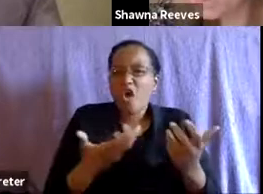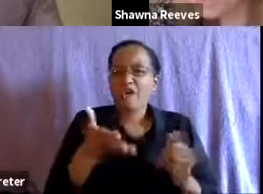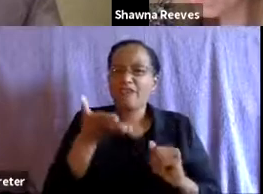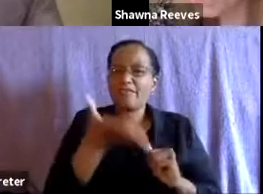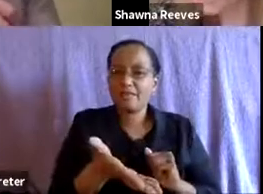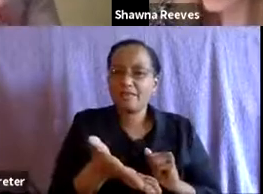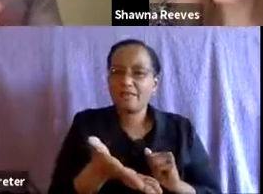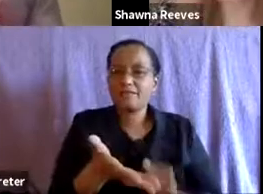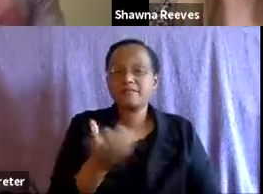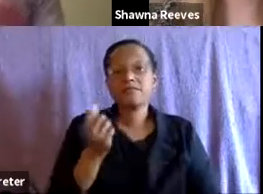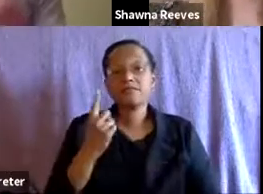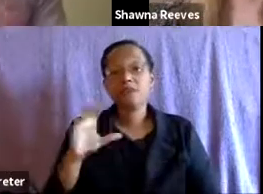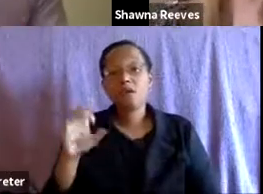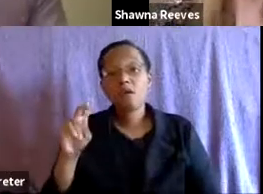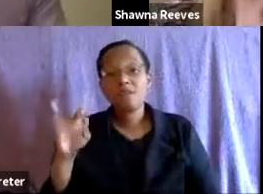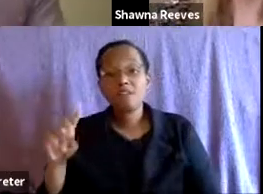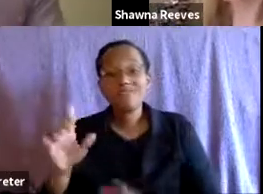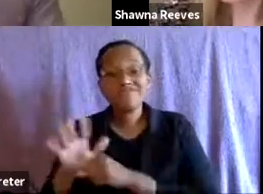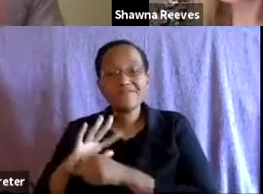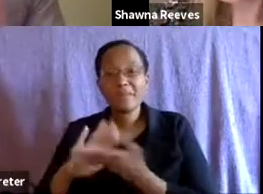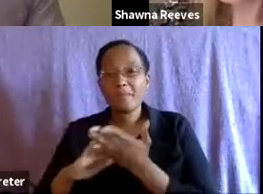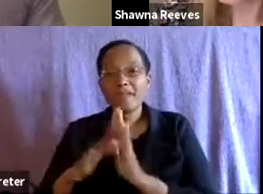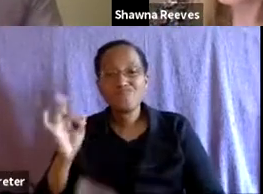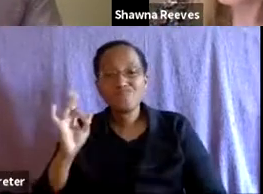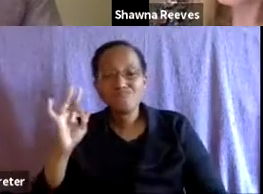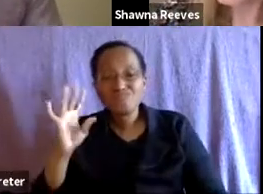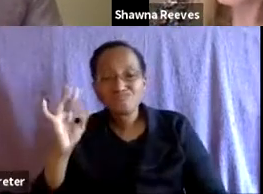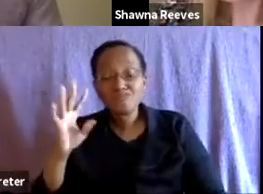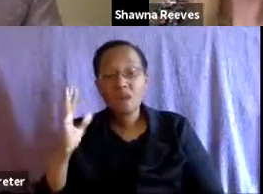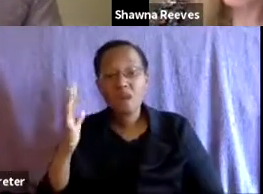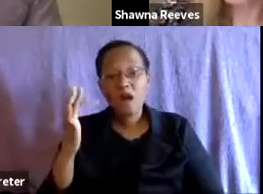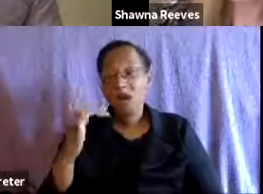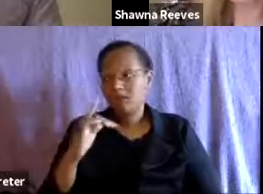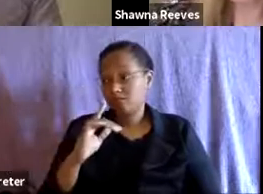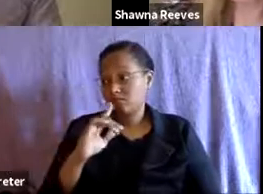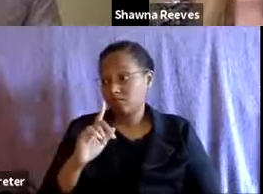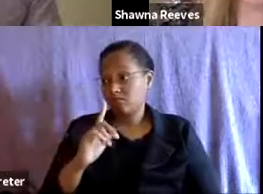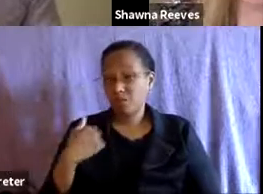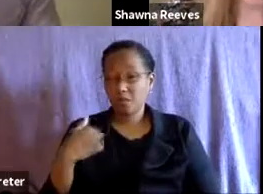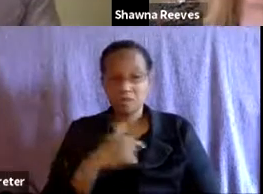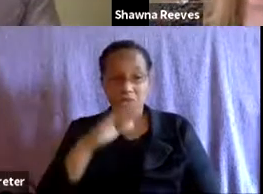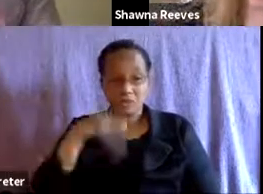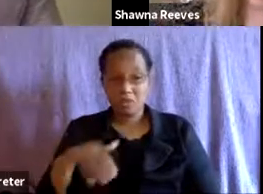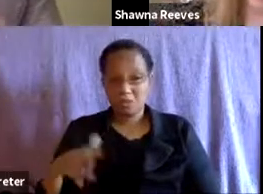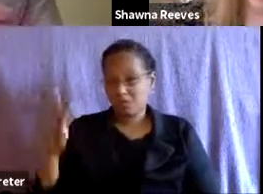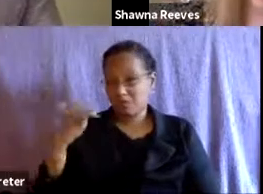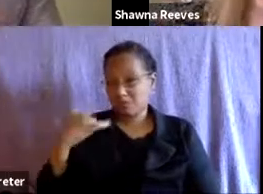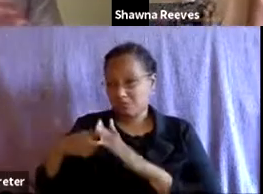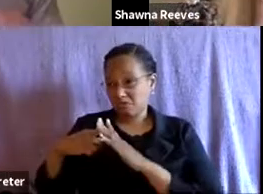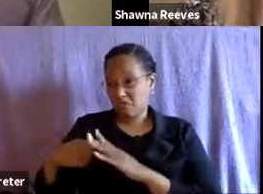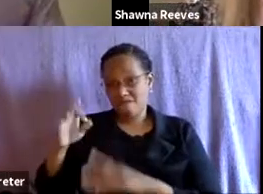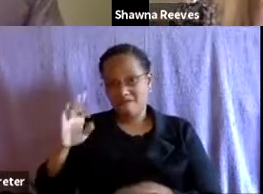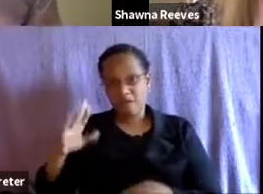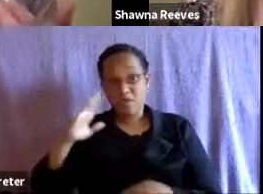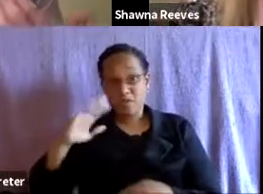Italy, are the results of long-standing problems. And the thing that